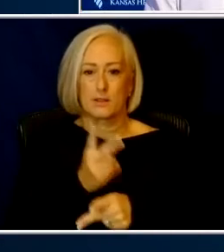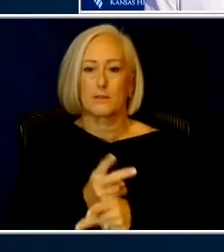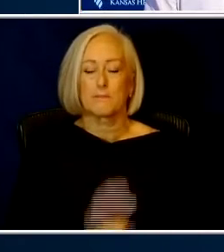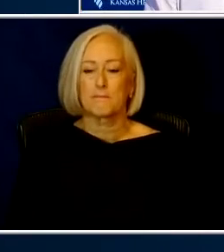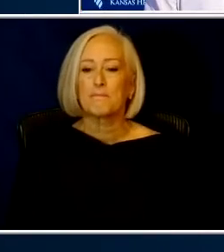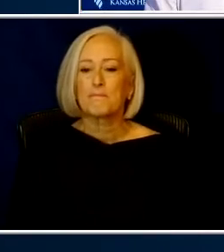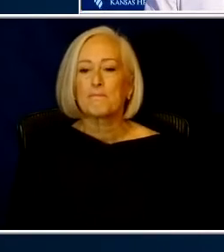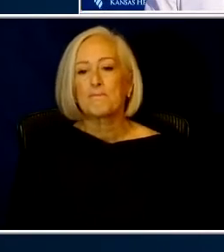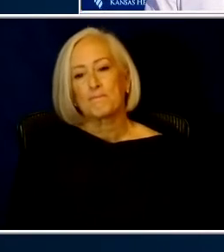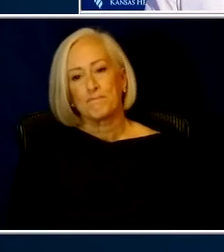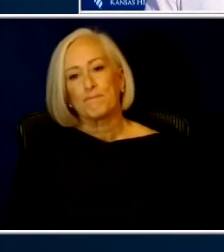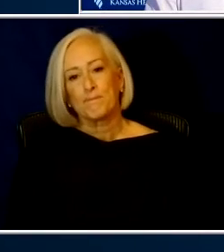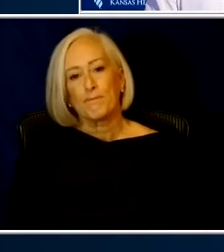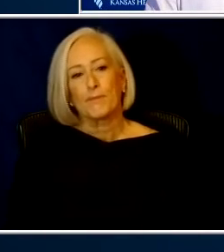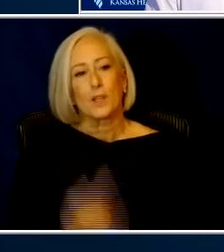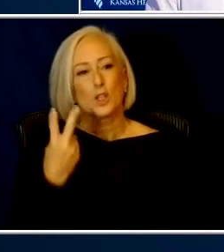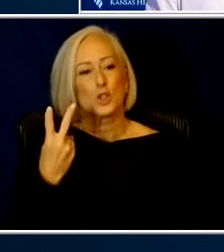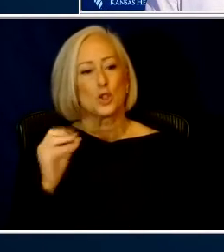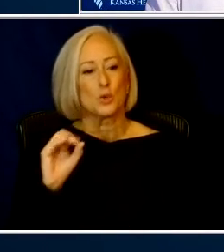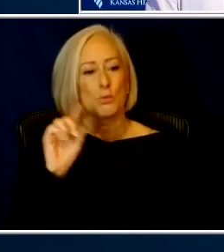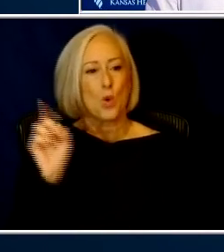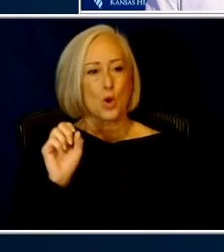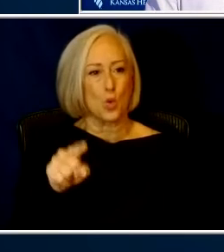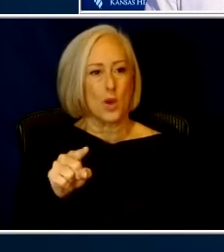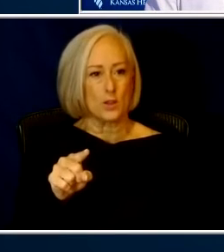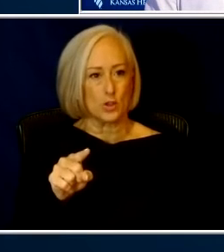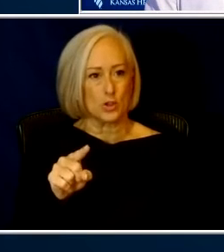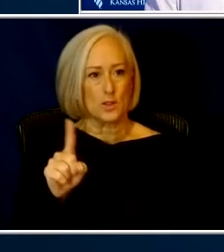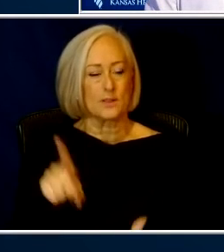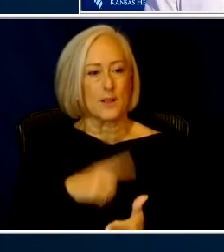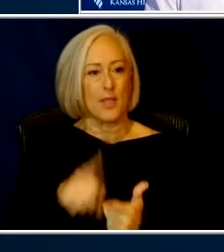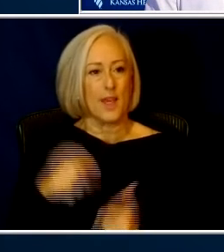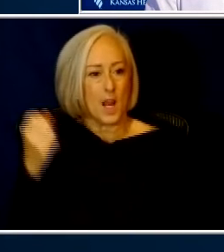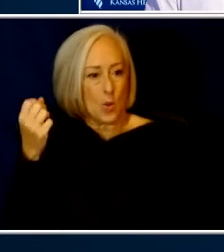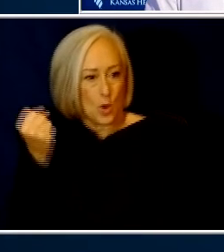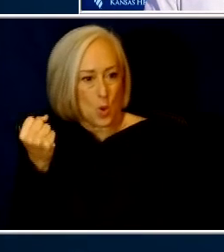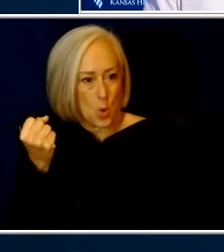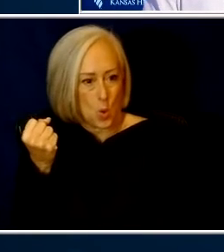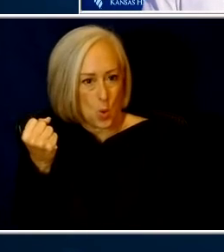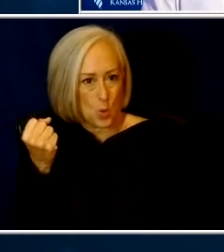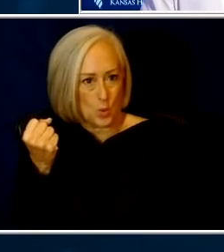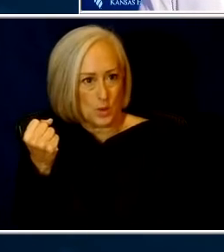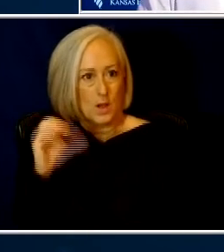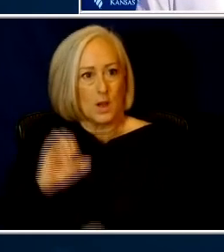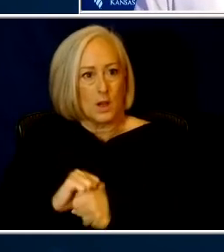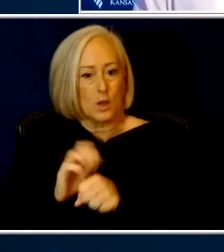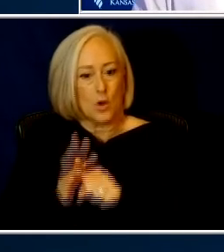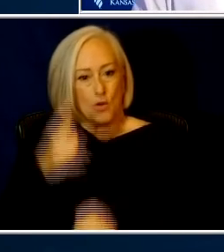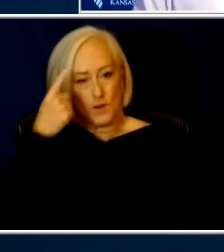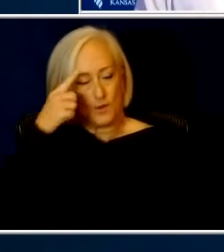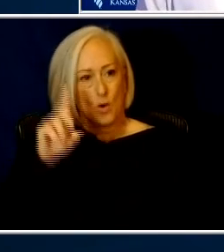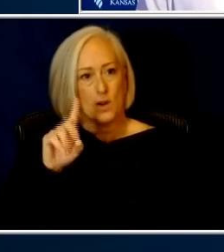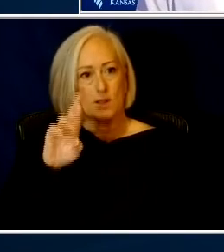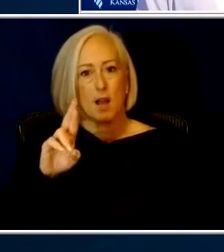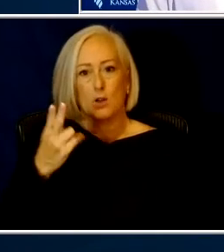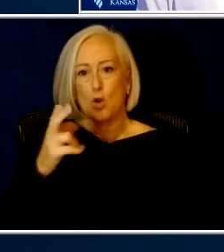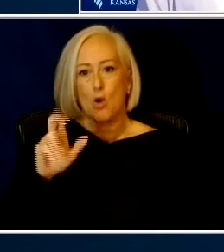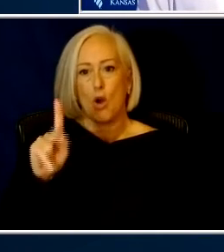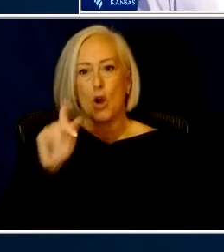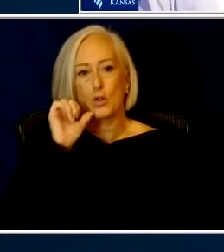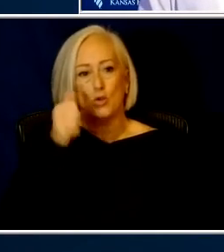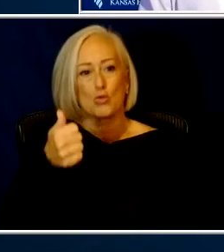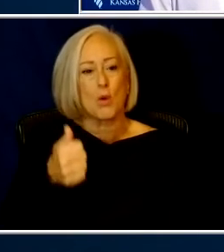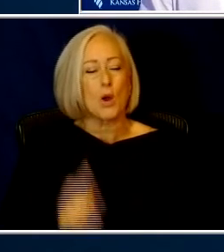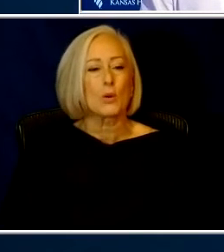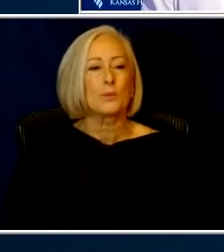Stites, I've got two more questions for you in the panel, and then I'm going to hold our COVID questions for Dr. Hawkinson tomorrow. So this is